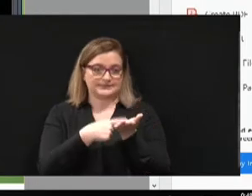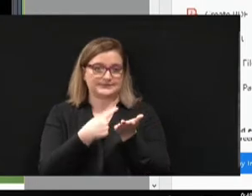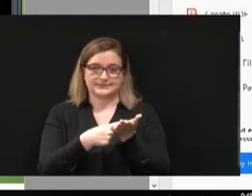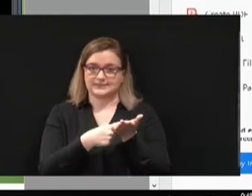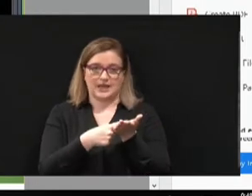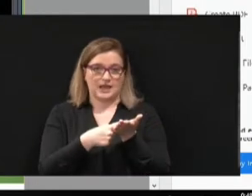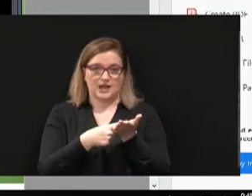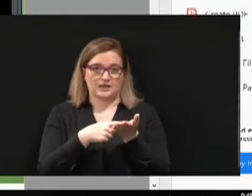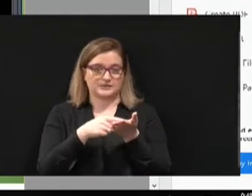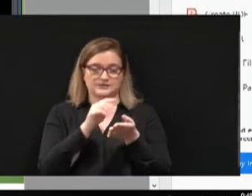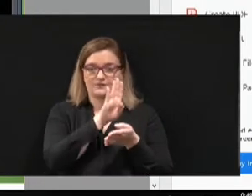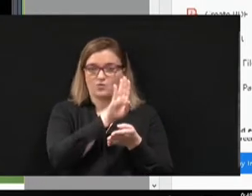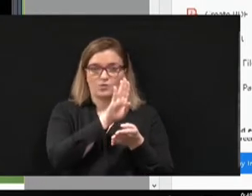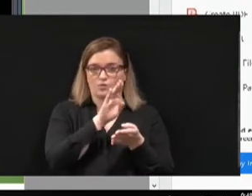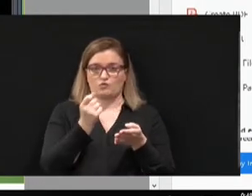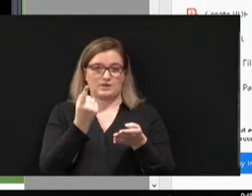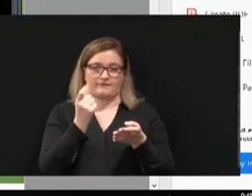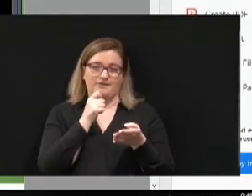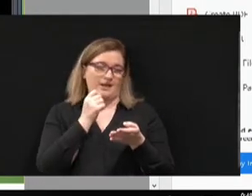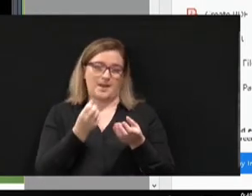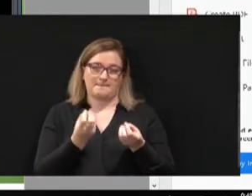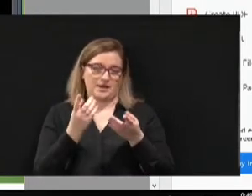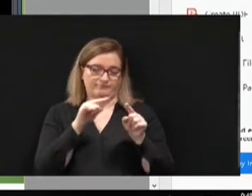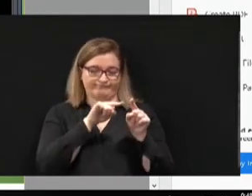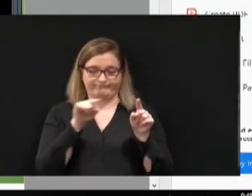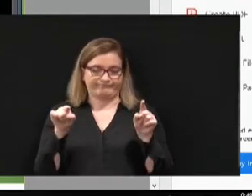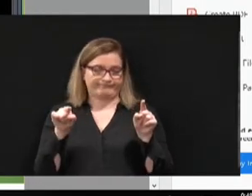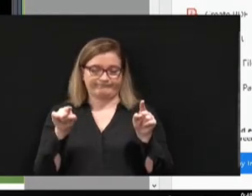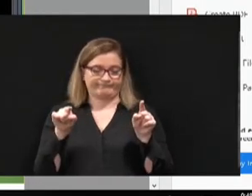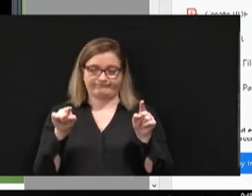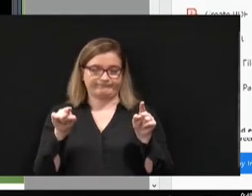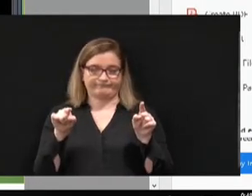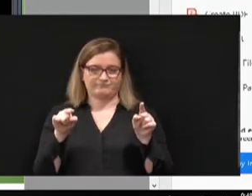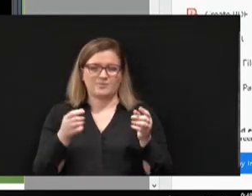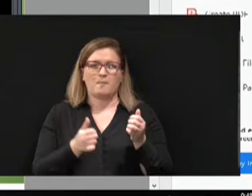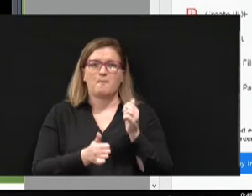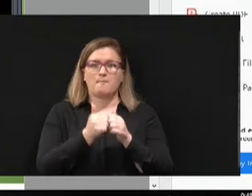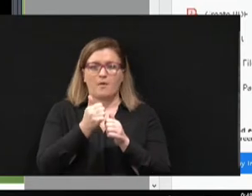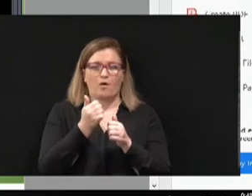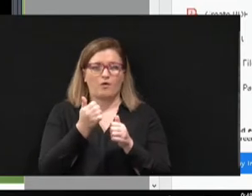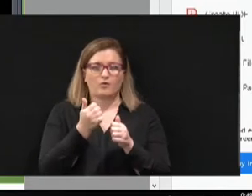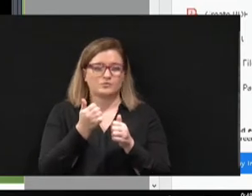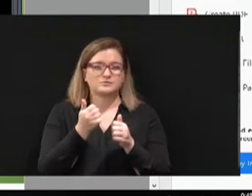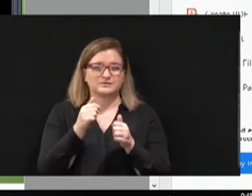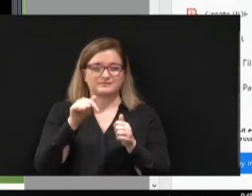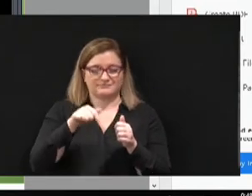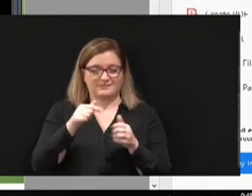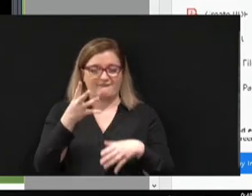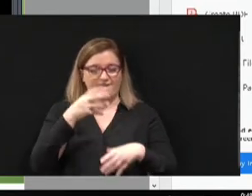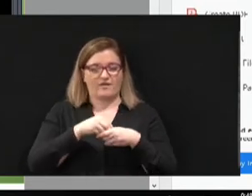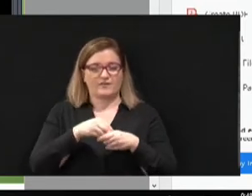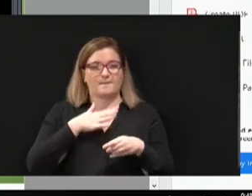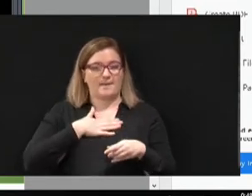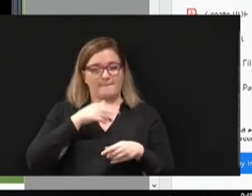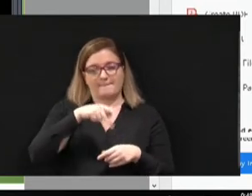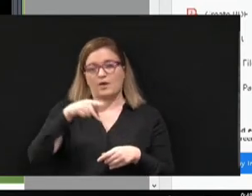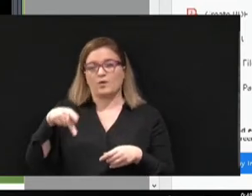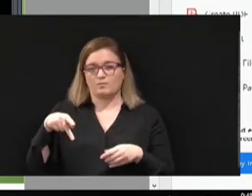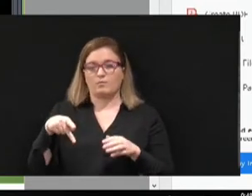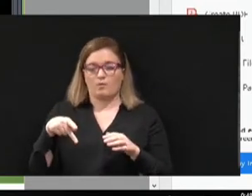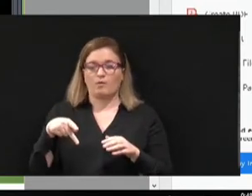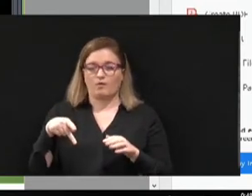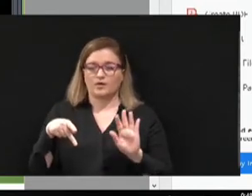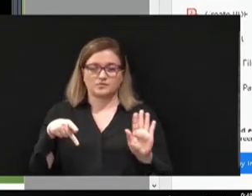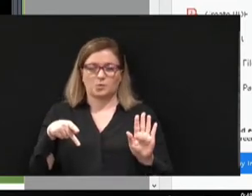those pages with you today. I'm going, because most of it is on my PowerPoint, so I'm going to stick to the PowerPoint.